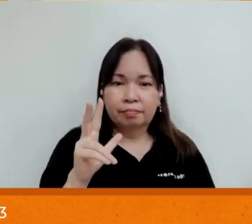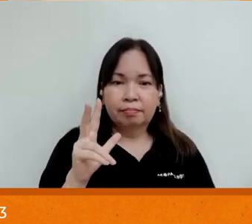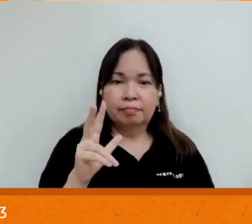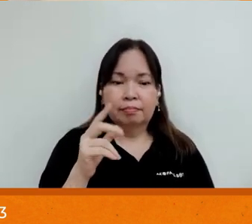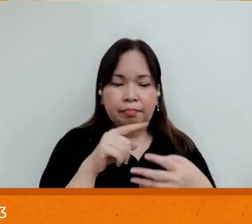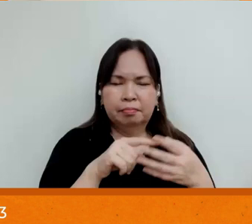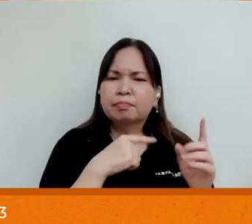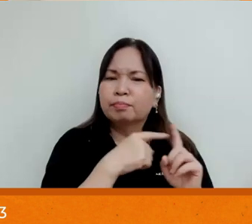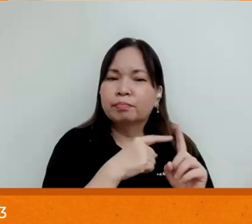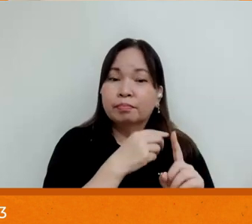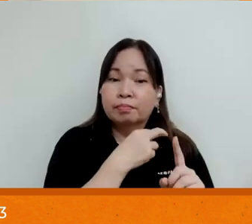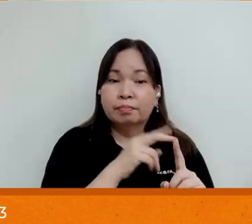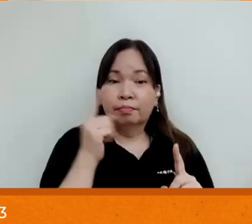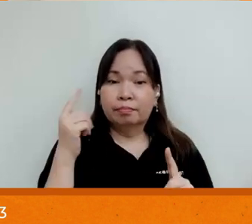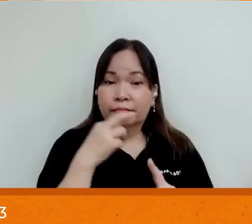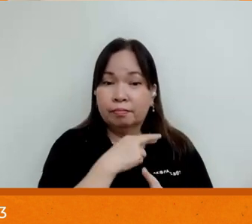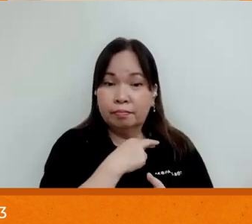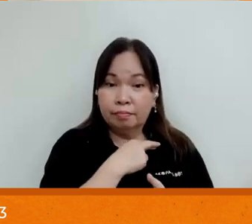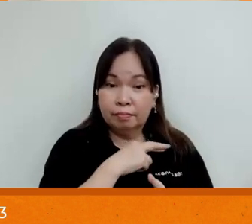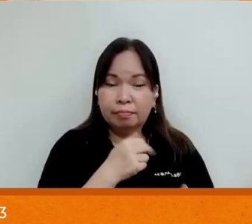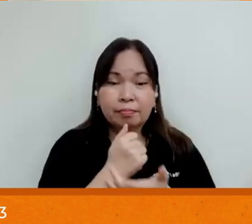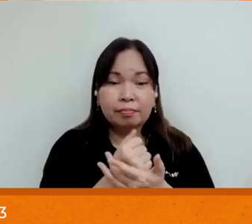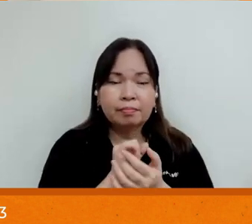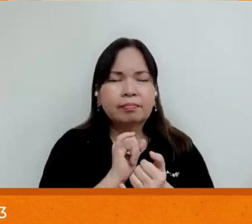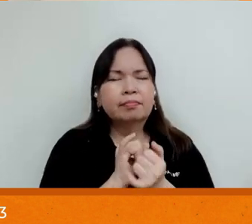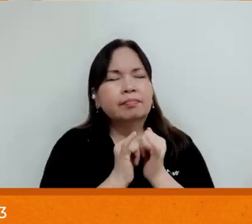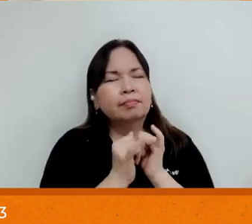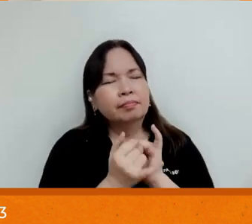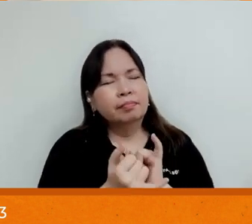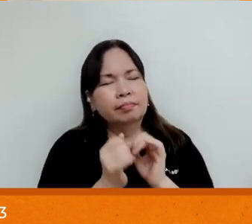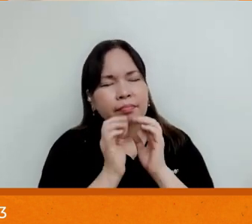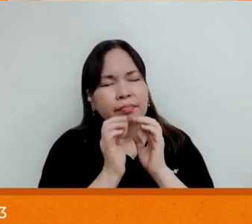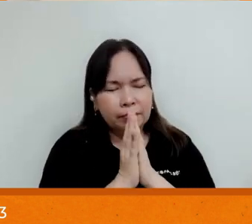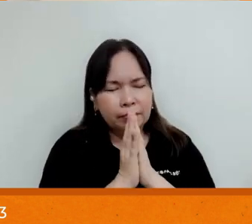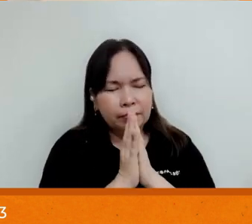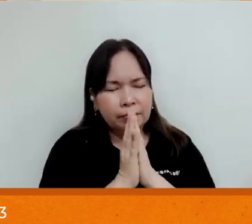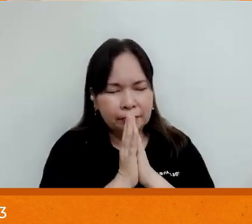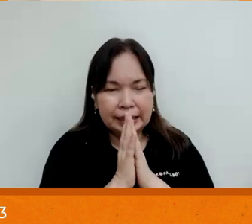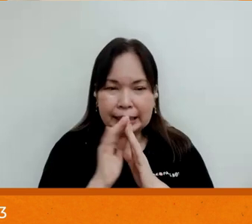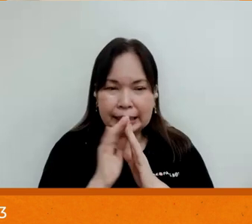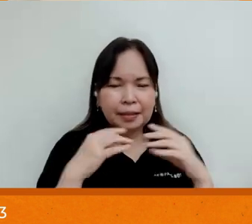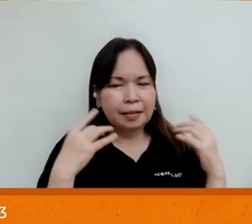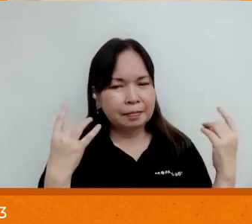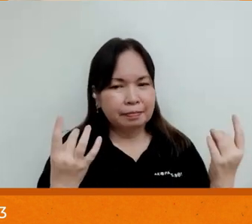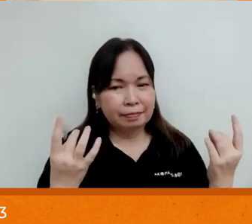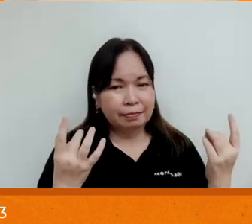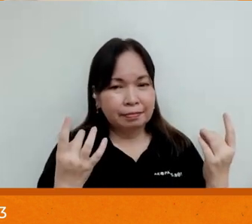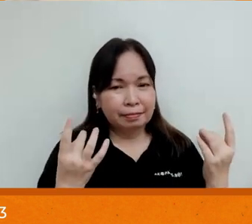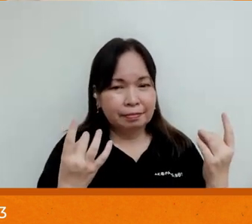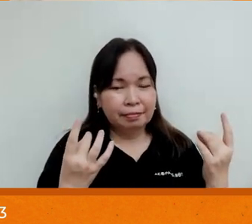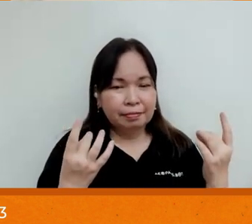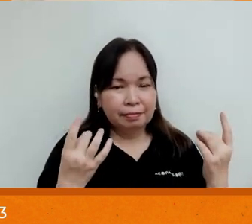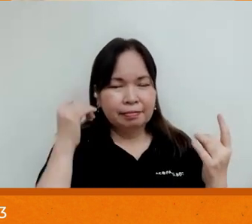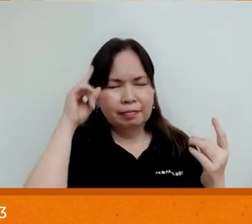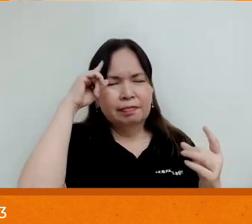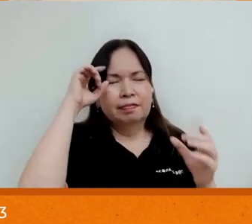for us. So first, it helps us with coping mechanism, 'di ba? Prayer is a sort of is a kind of meditation, no? Having that faith